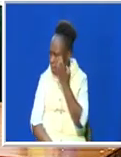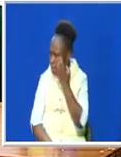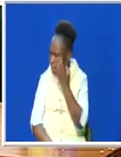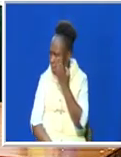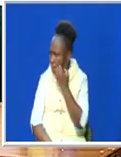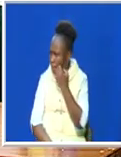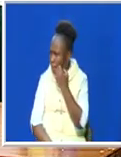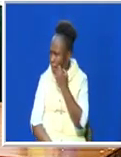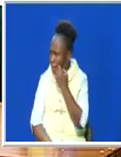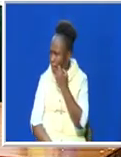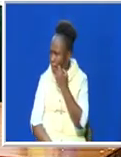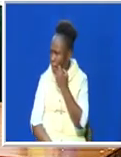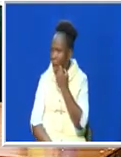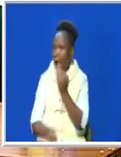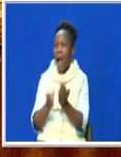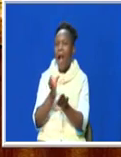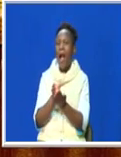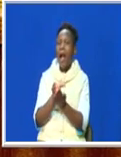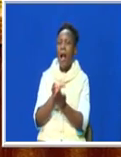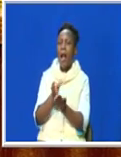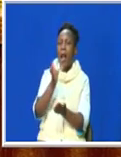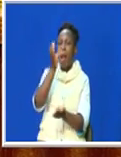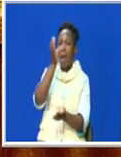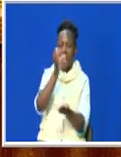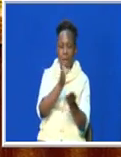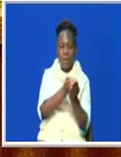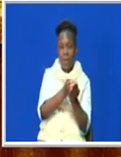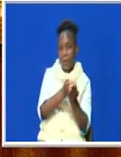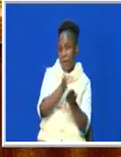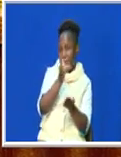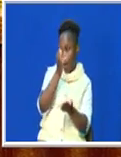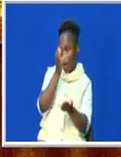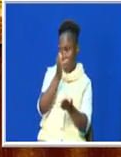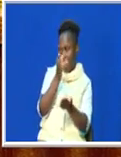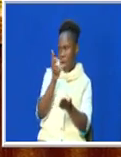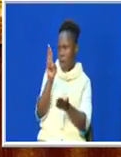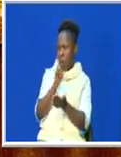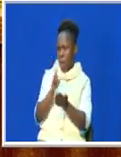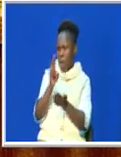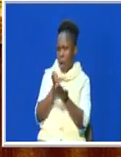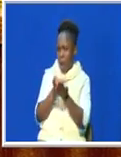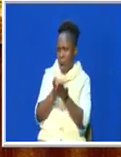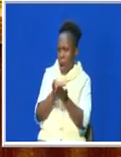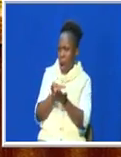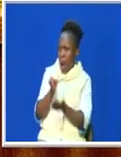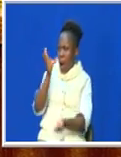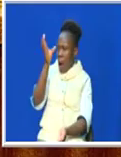I have some cups. We use the cups